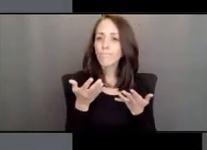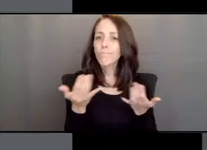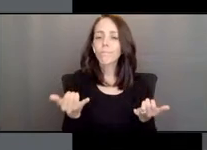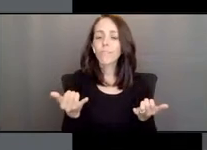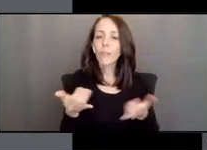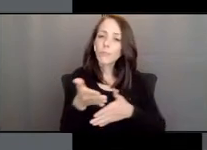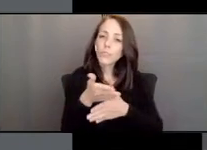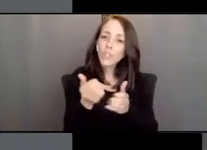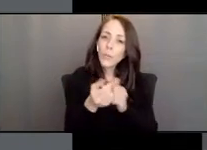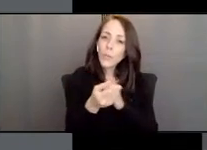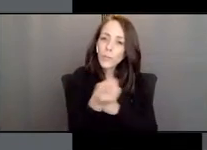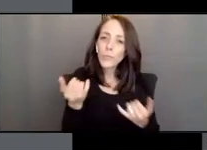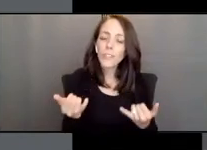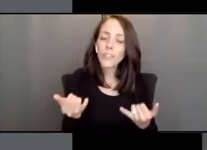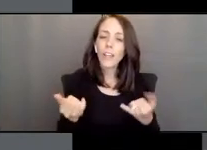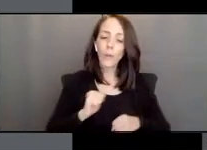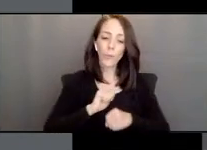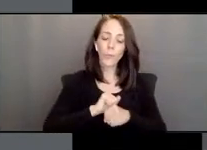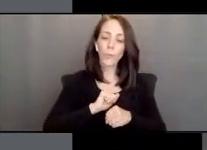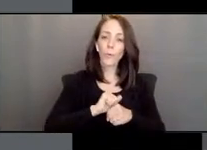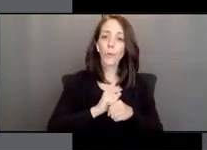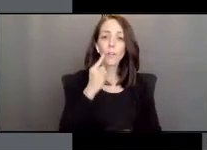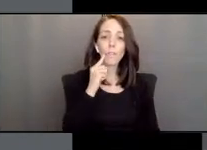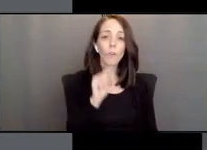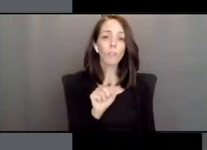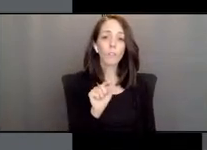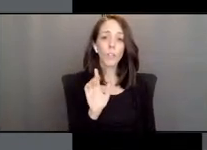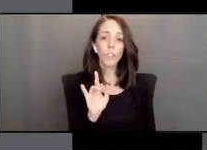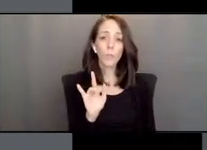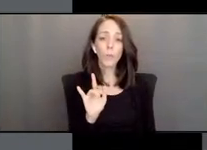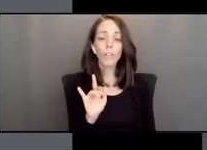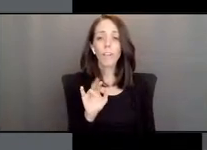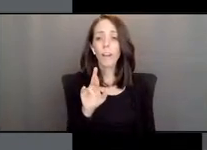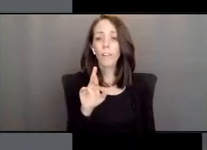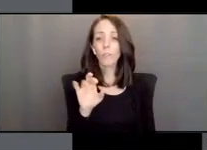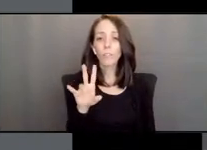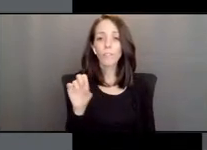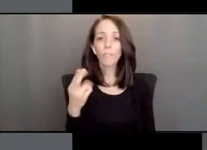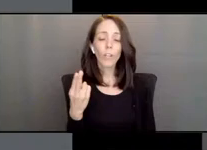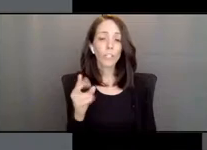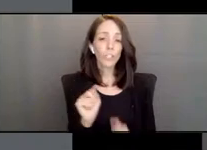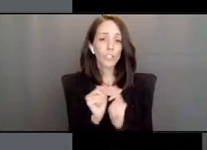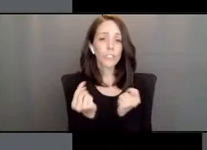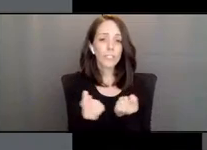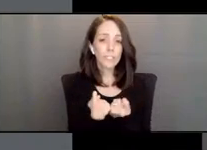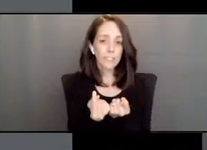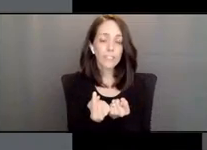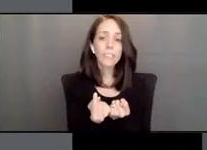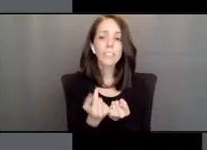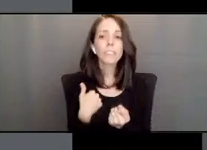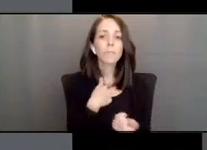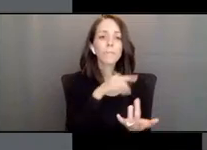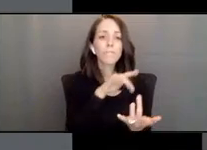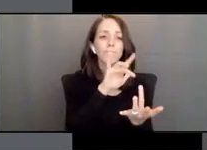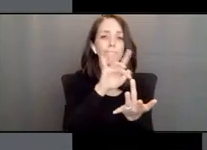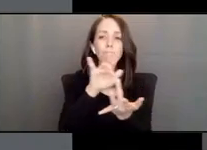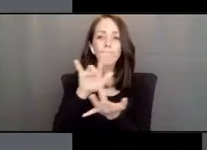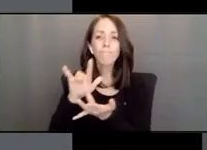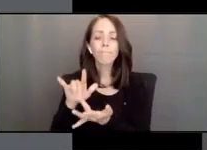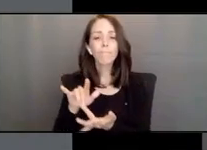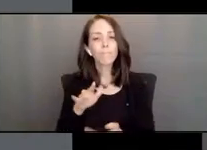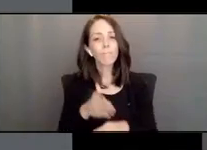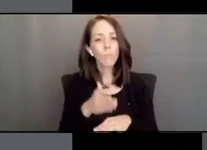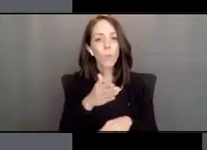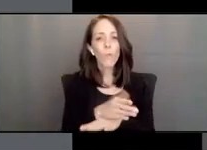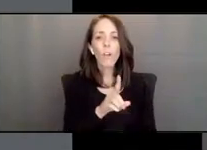the work of the OHSU 2025 Refresh team. We engaged over 100 OHSU members in the refresh process, and